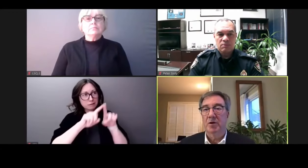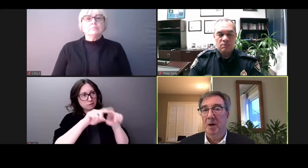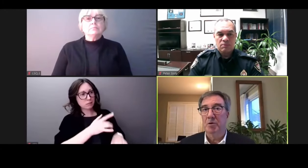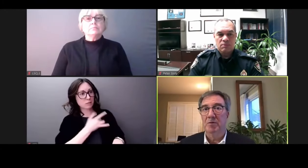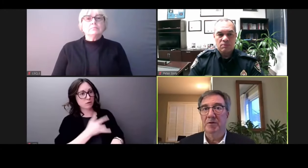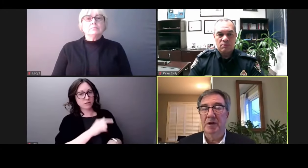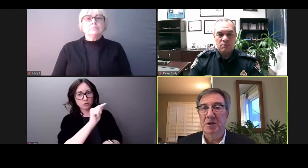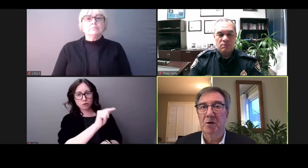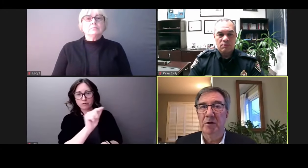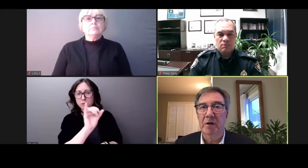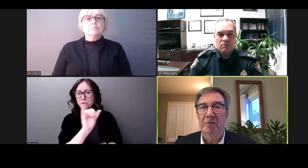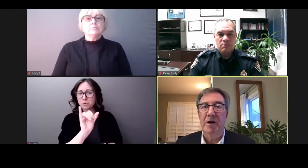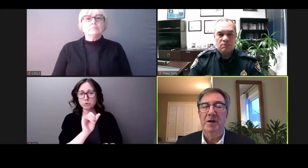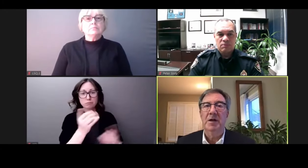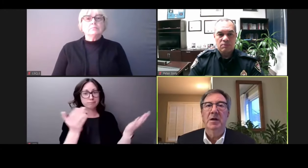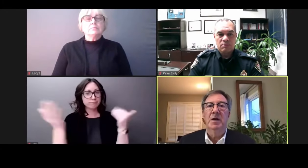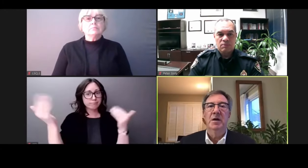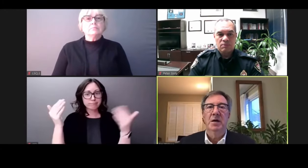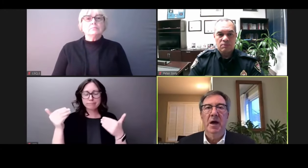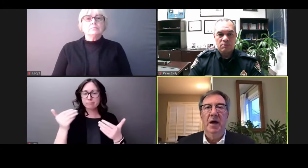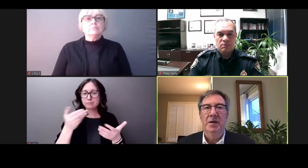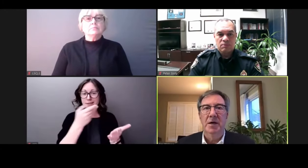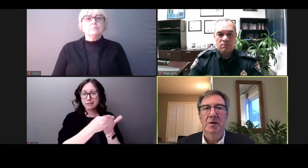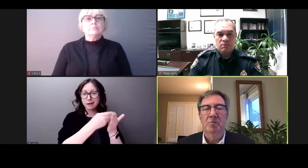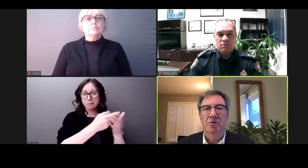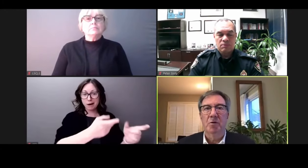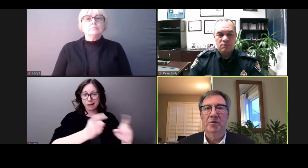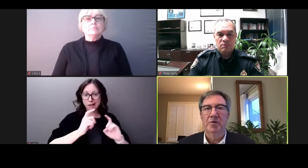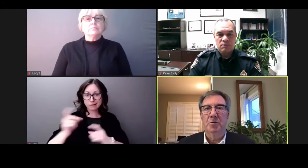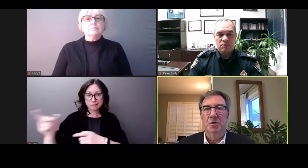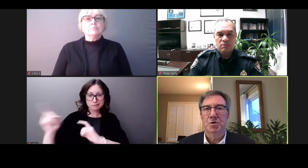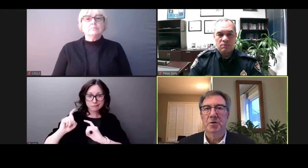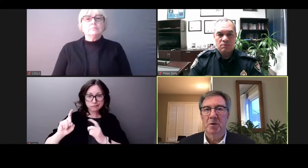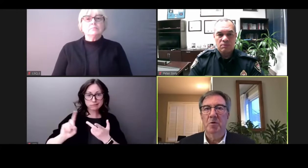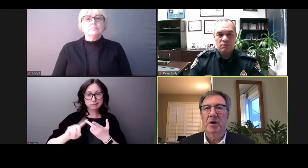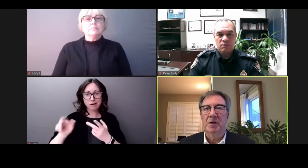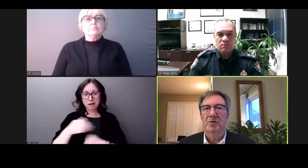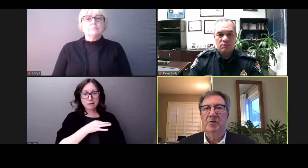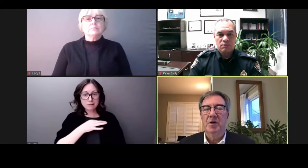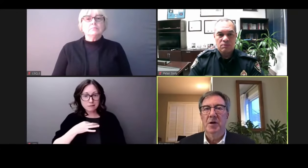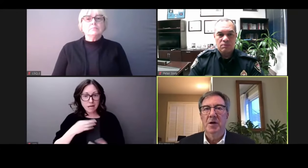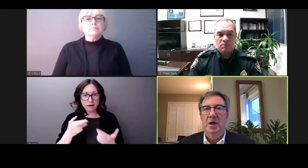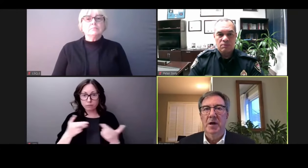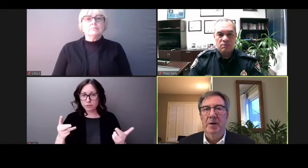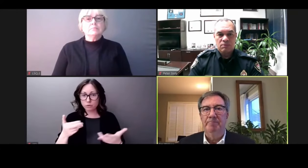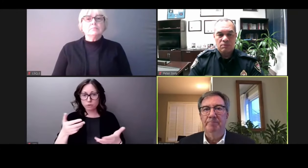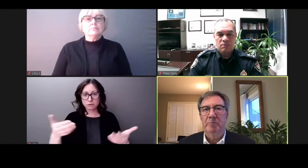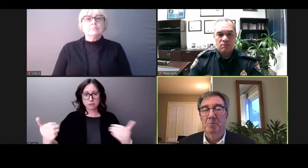for a number of things, including funding and resources to ensure that we bring this